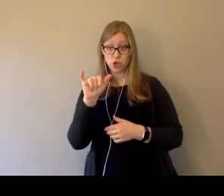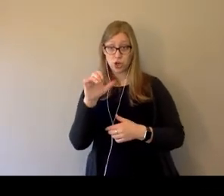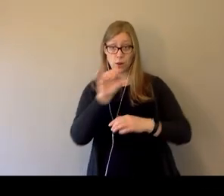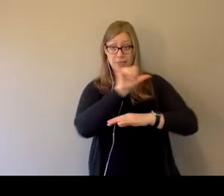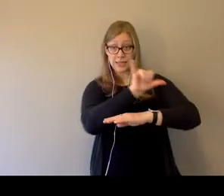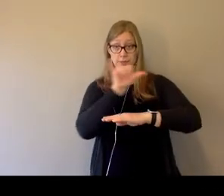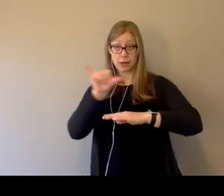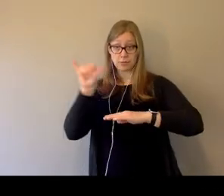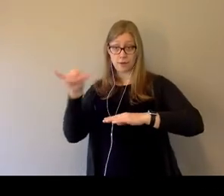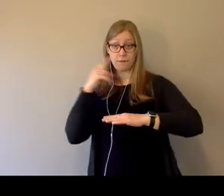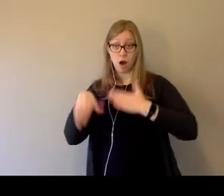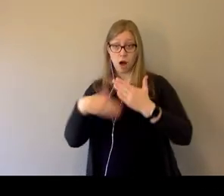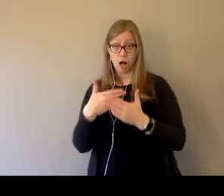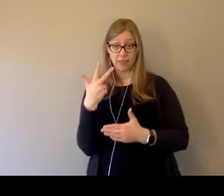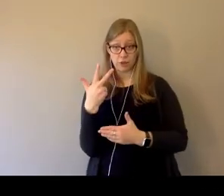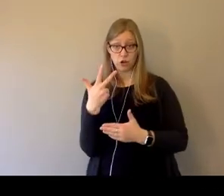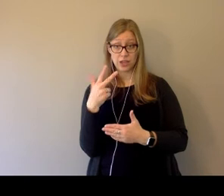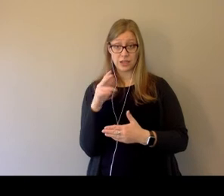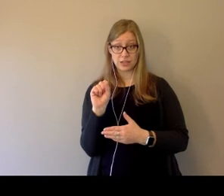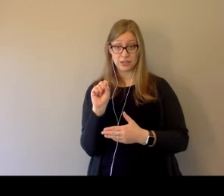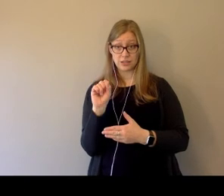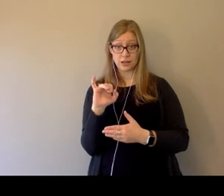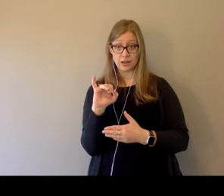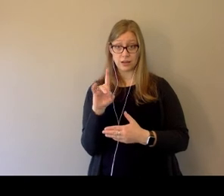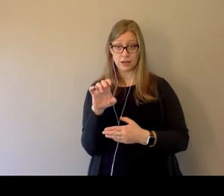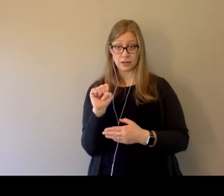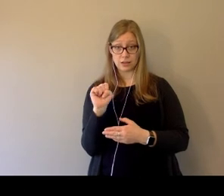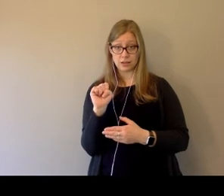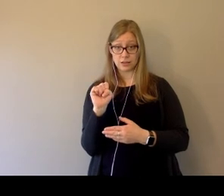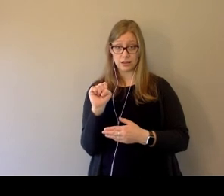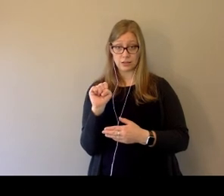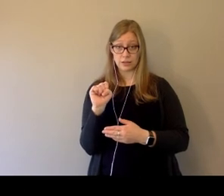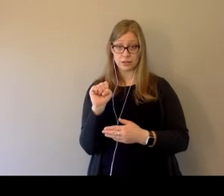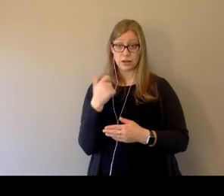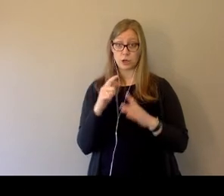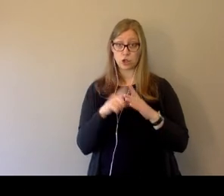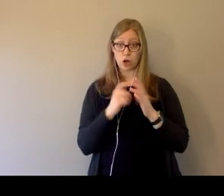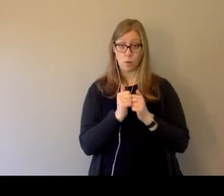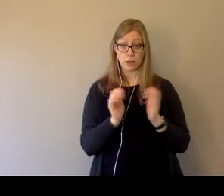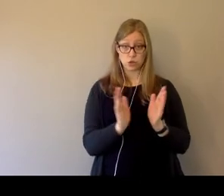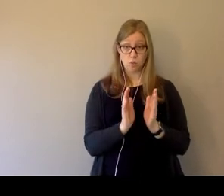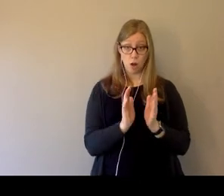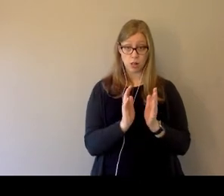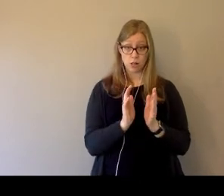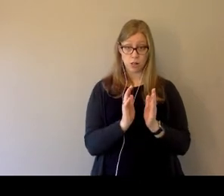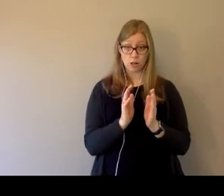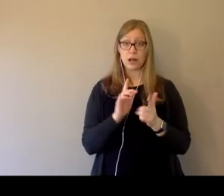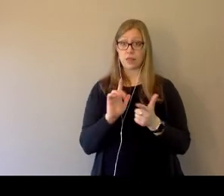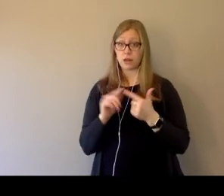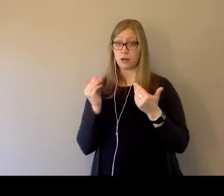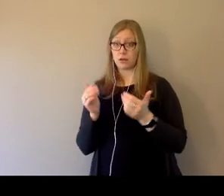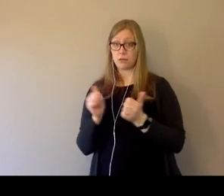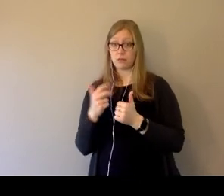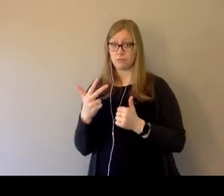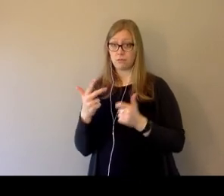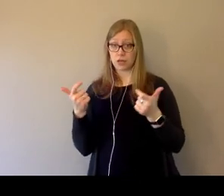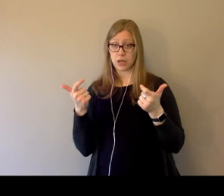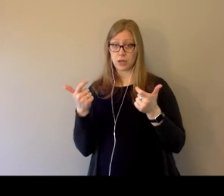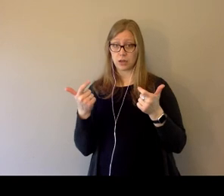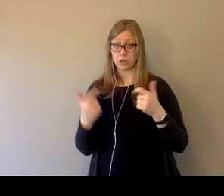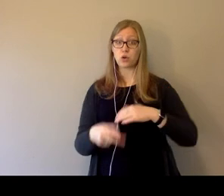have, I'm going to go from the small to the large, and so I'm going to go 2 over 3,